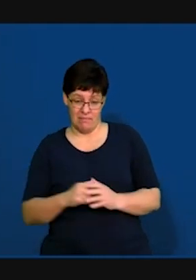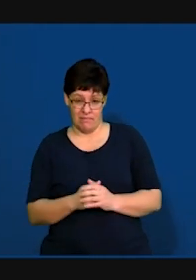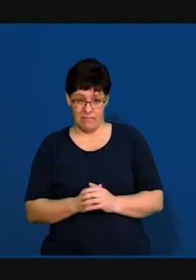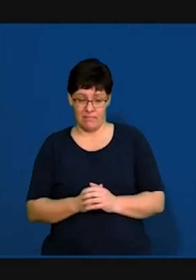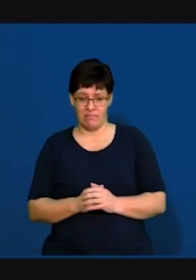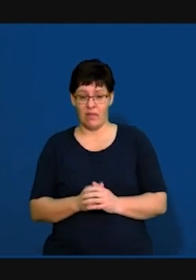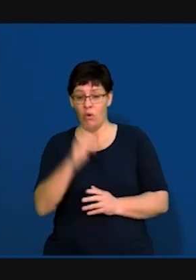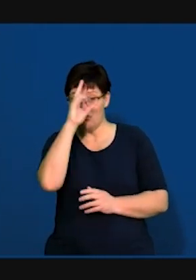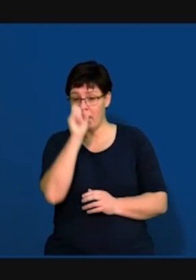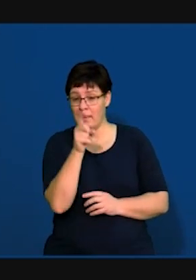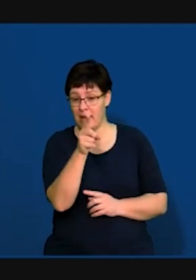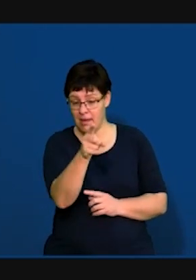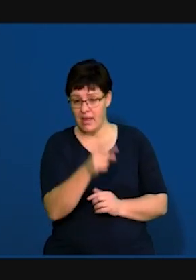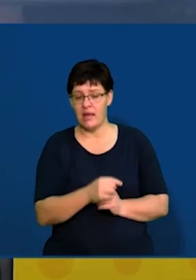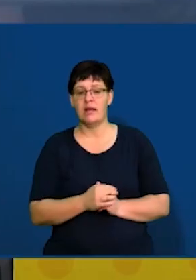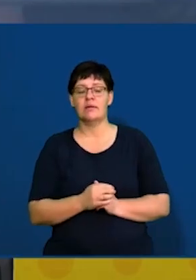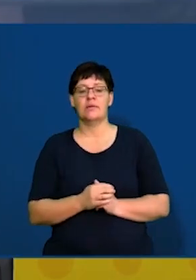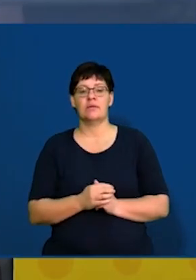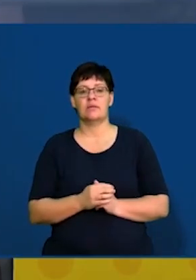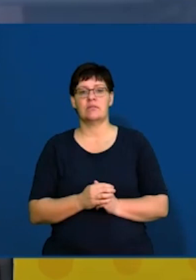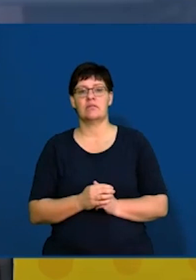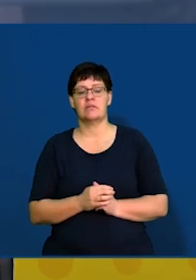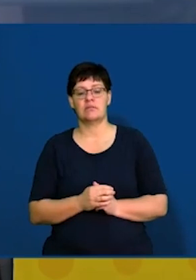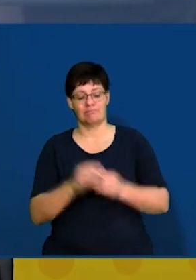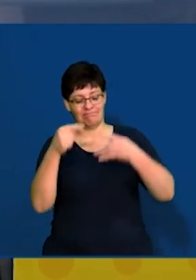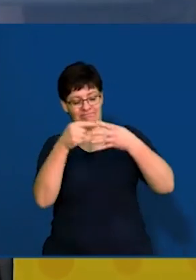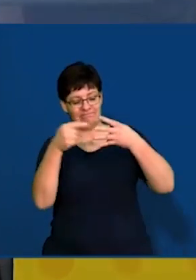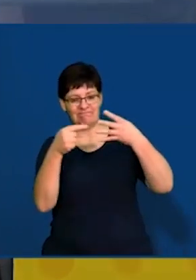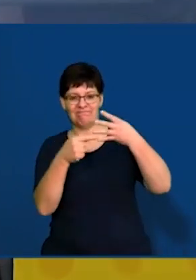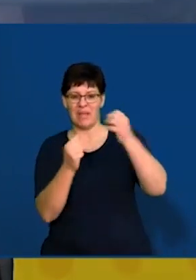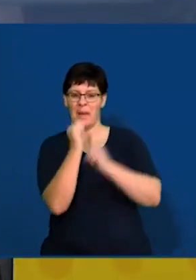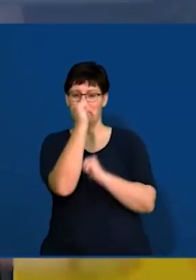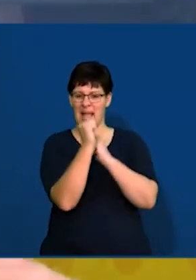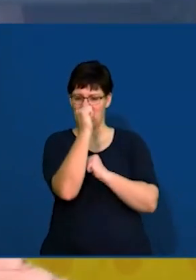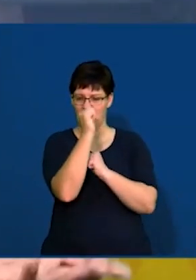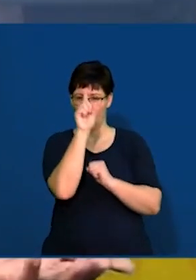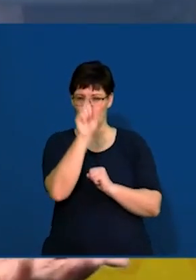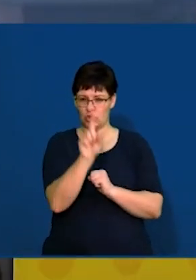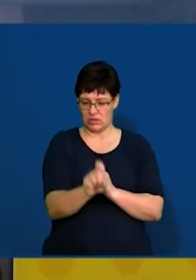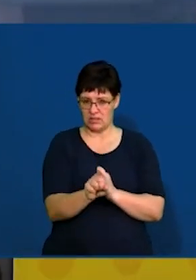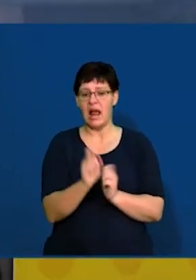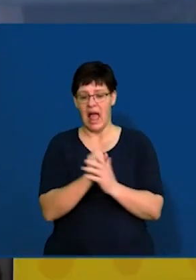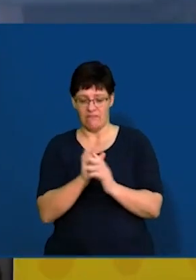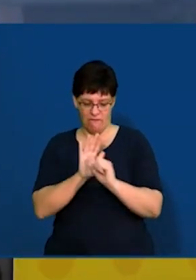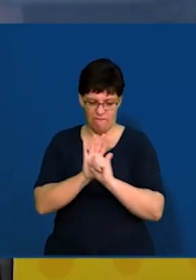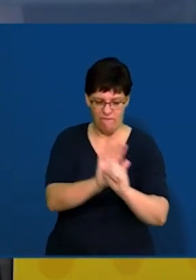remember that most of all these mechanics questions are based on forces. Okay, we've mentioned linear